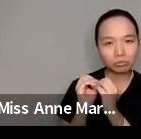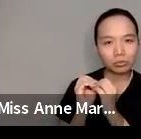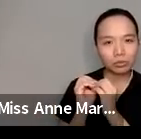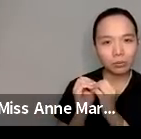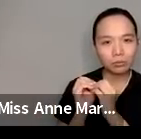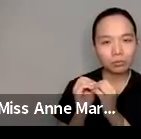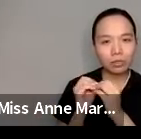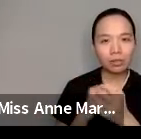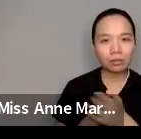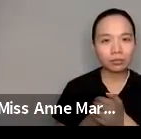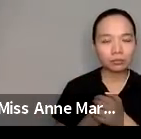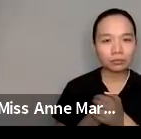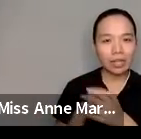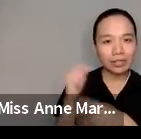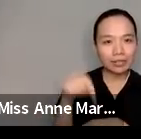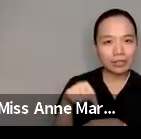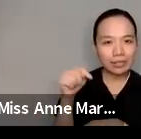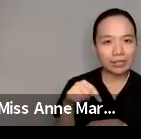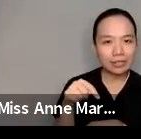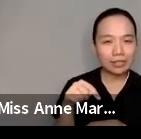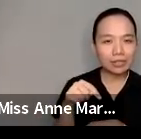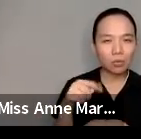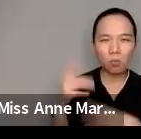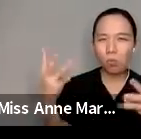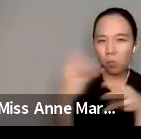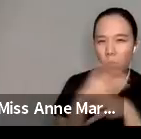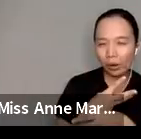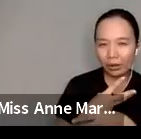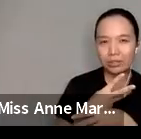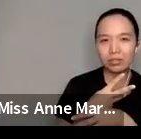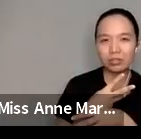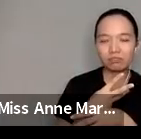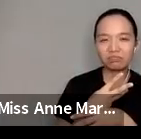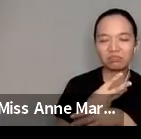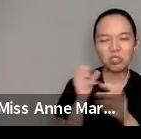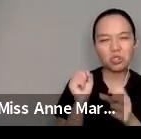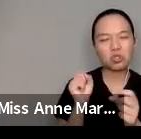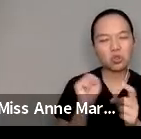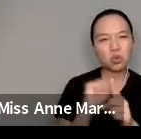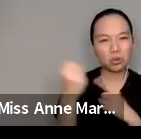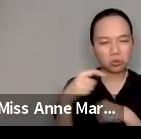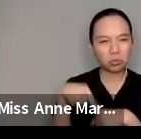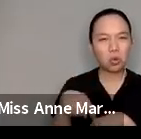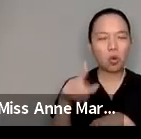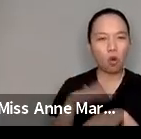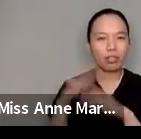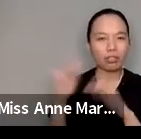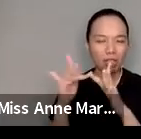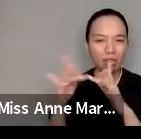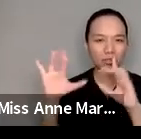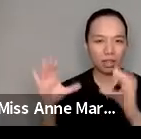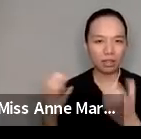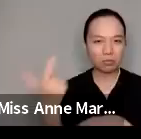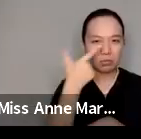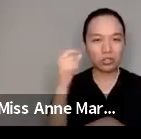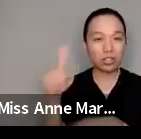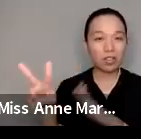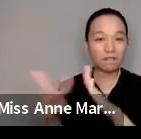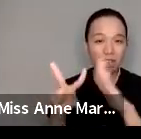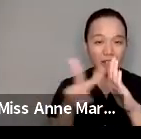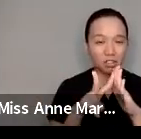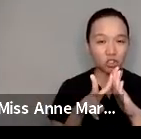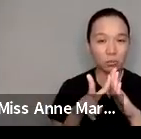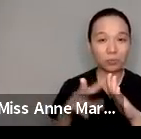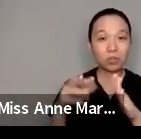villages. This worsened the situation for my online class because in their village, my